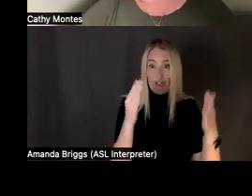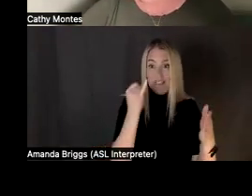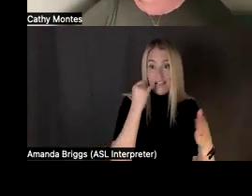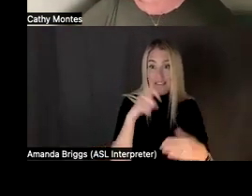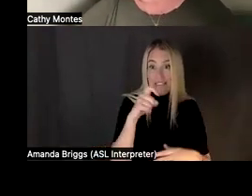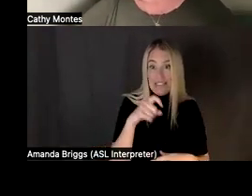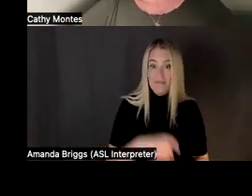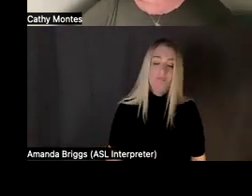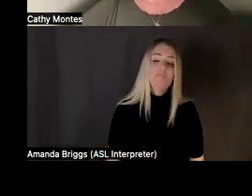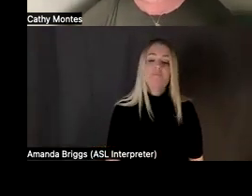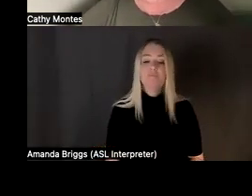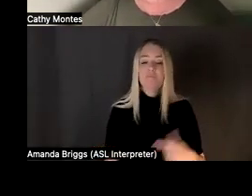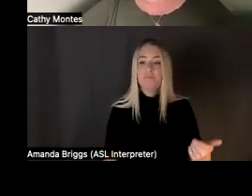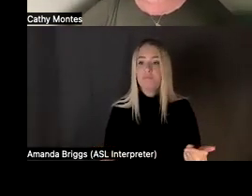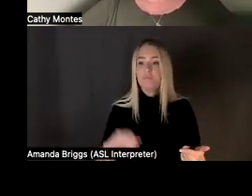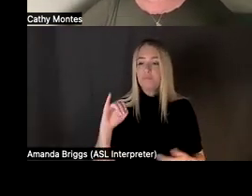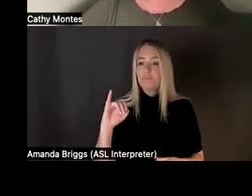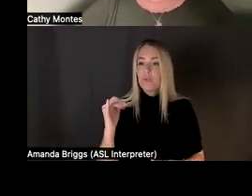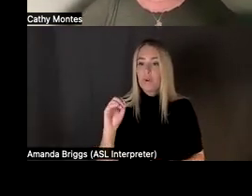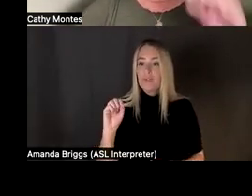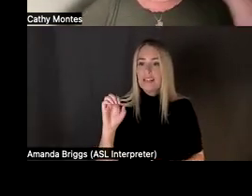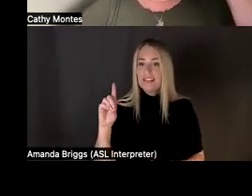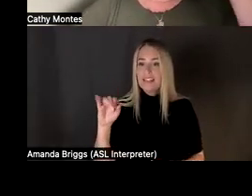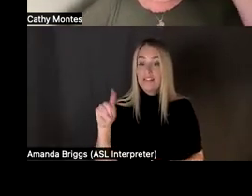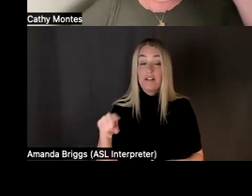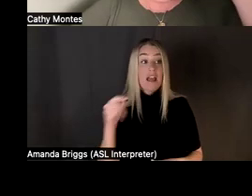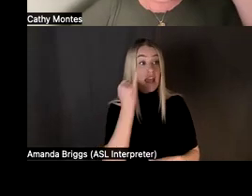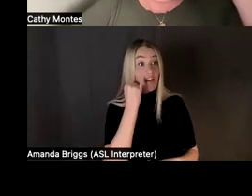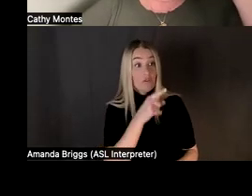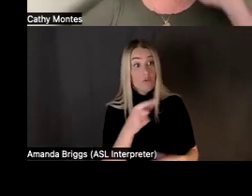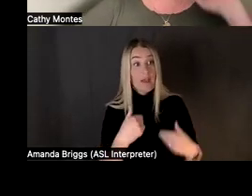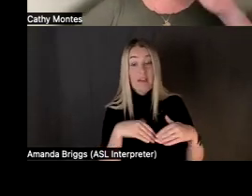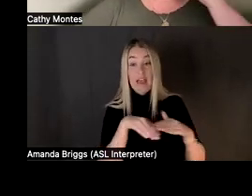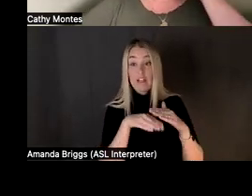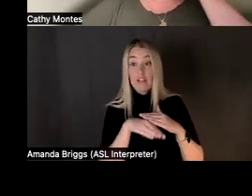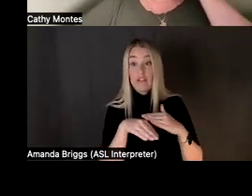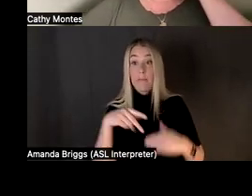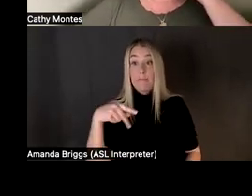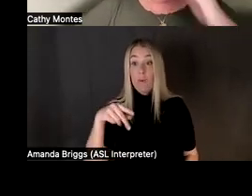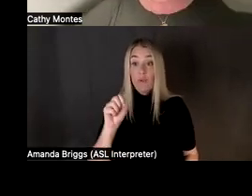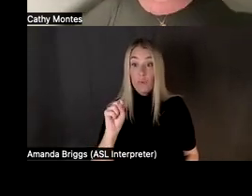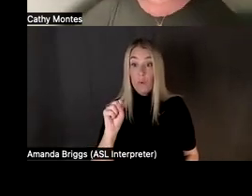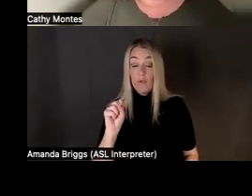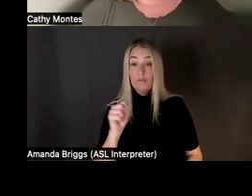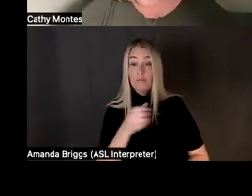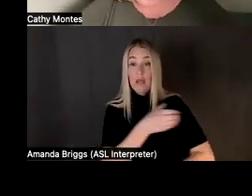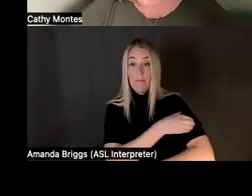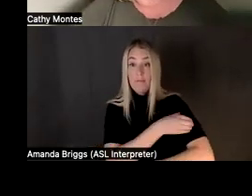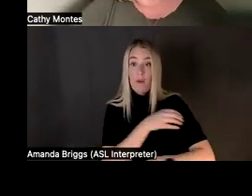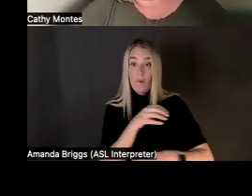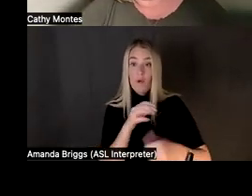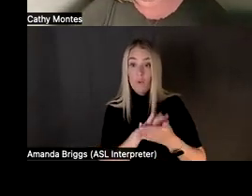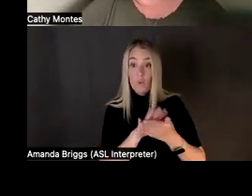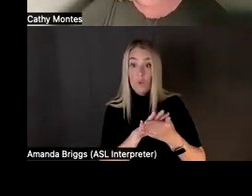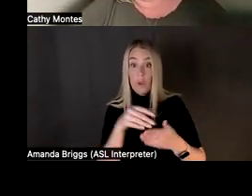A couple of things Brad can add to it. If you have access to the PowerSchool portal, You should be able to